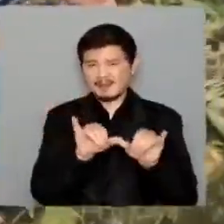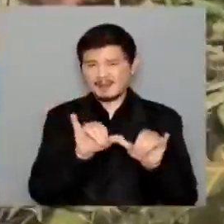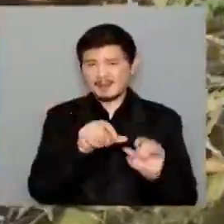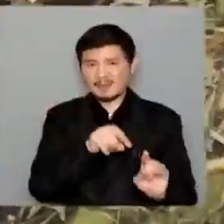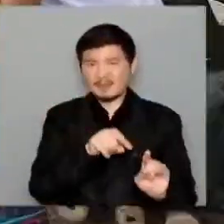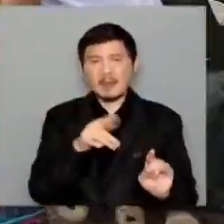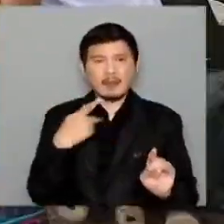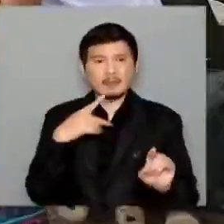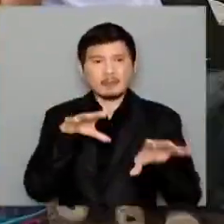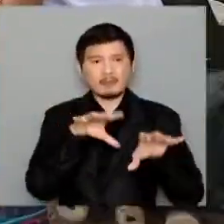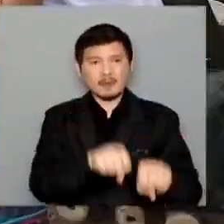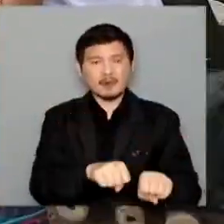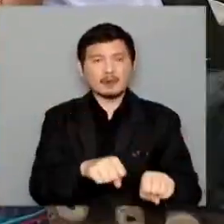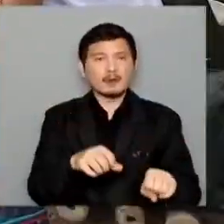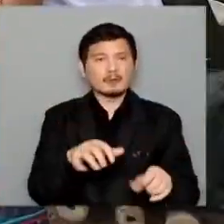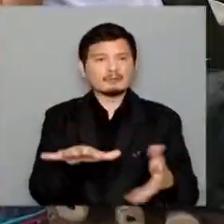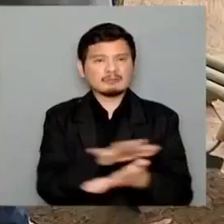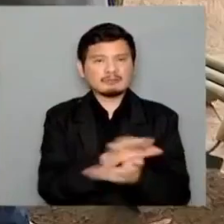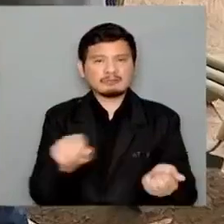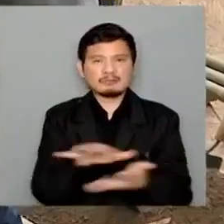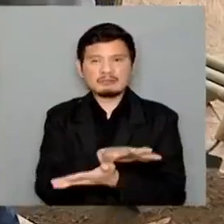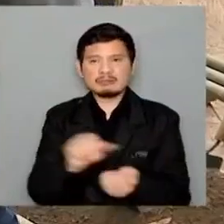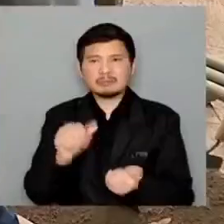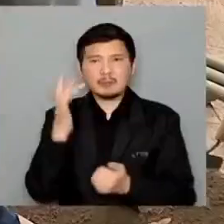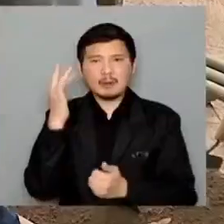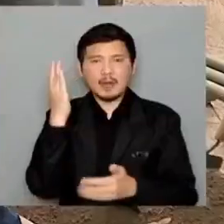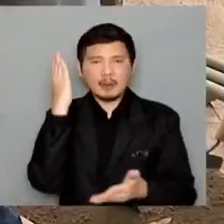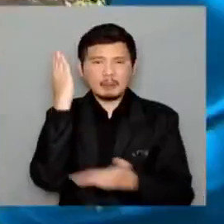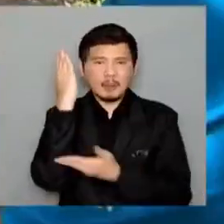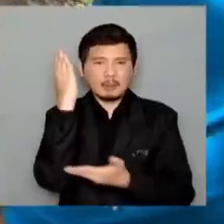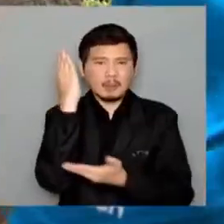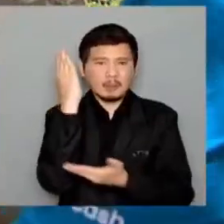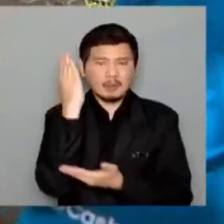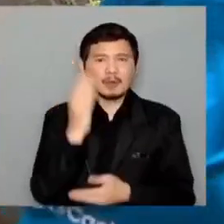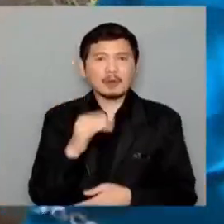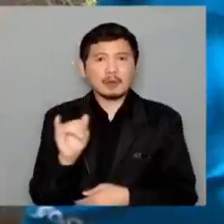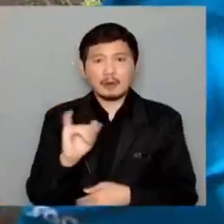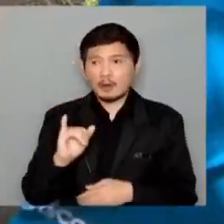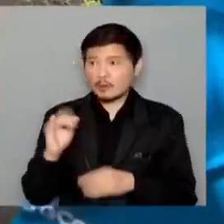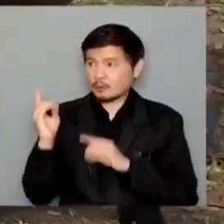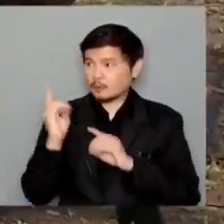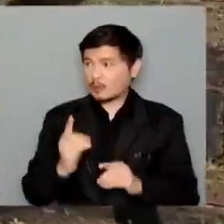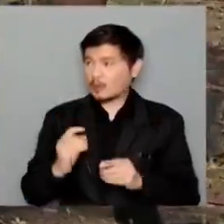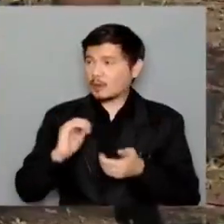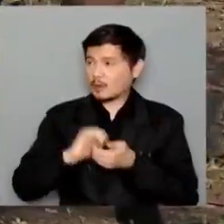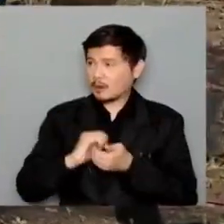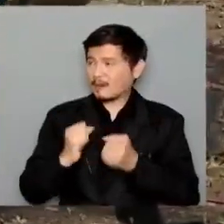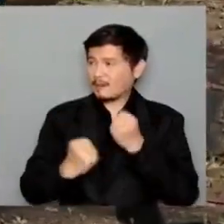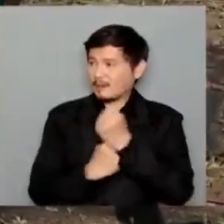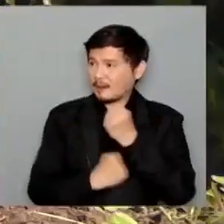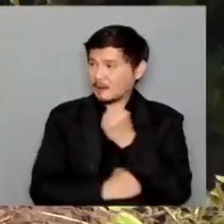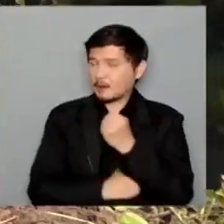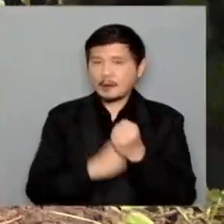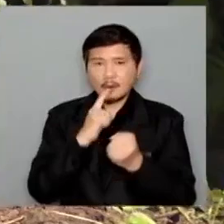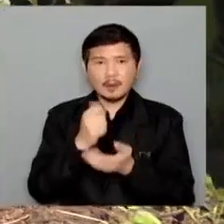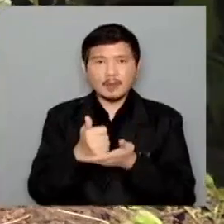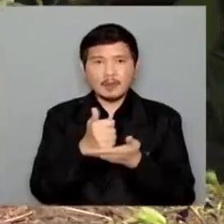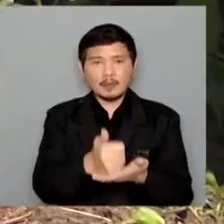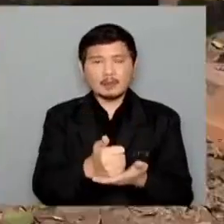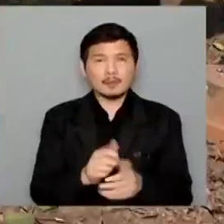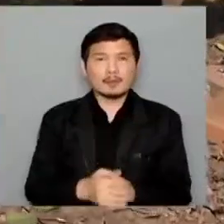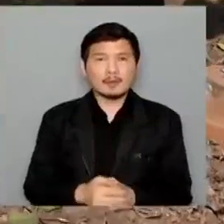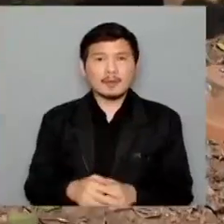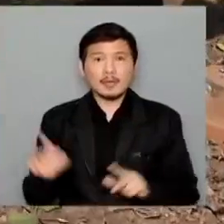reforestation through the efforts of the foundation and its donors. the public is encouraged to donate